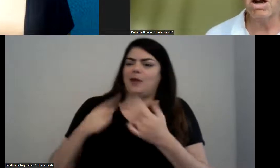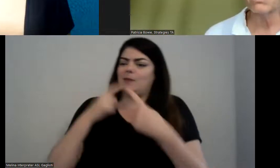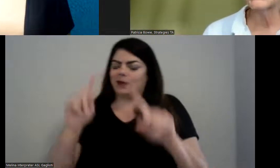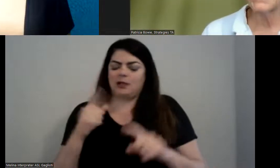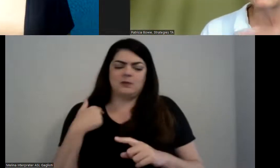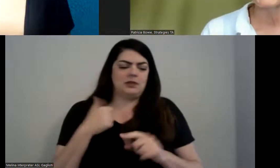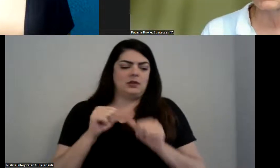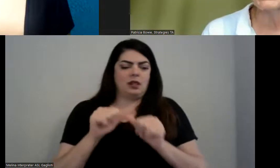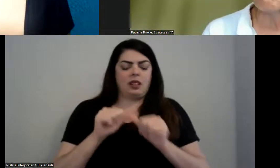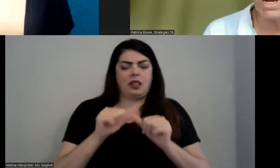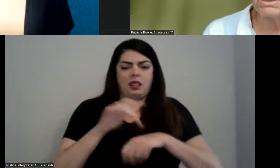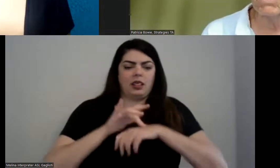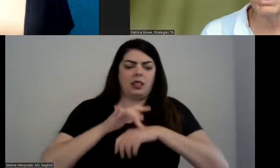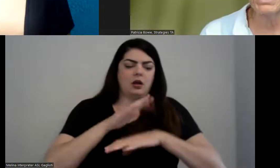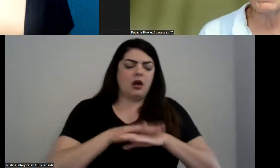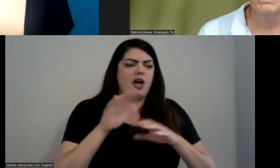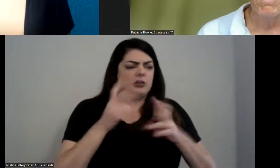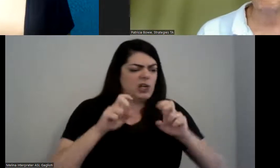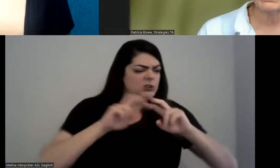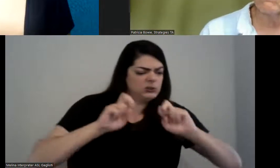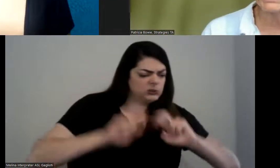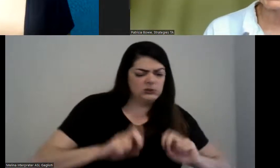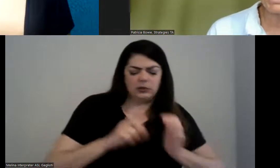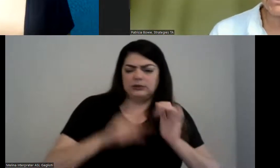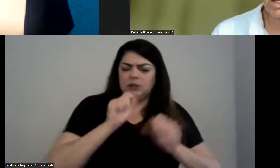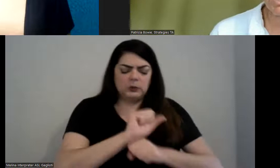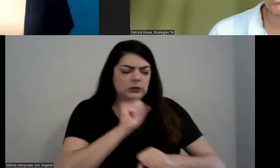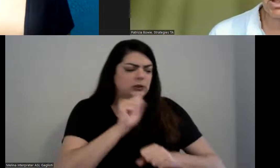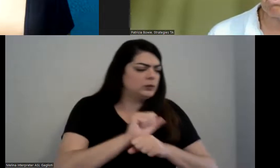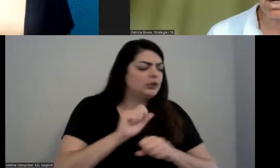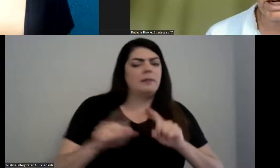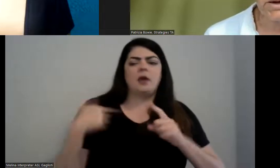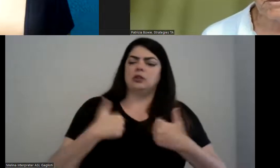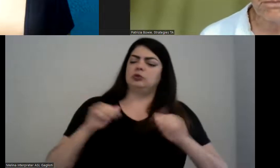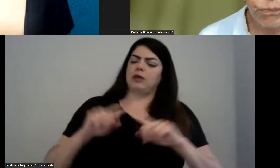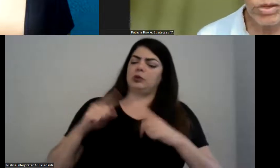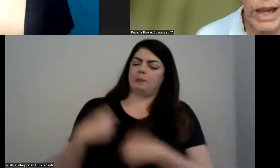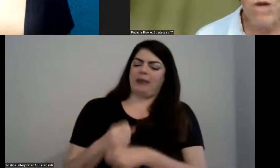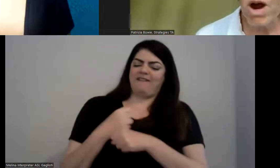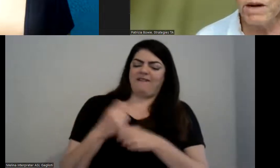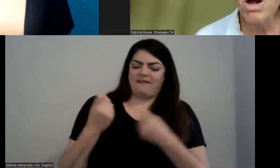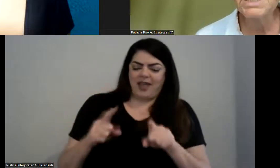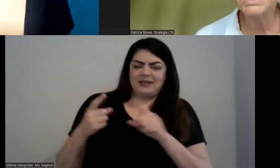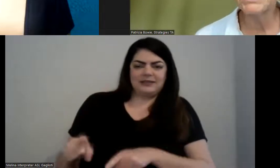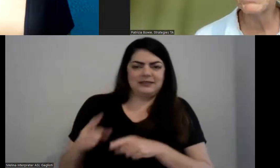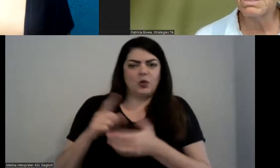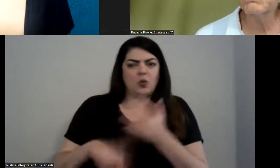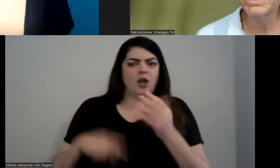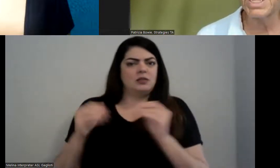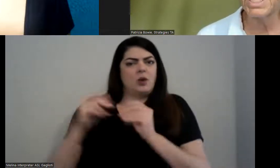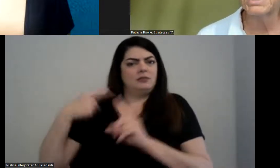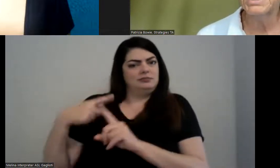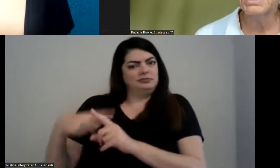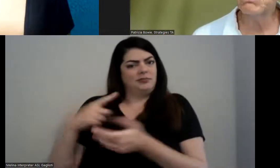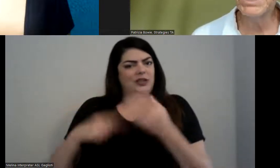work versus actually trying to magnify and manifest the things that are actually working. And why I wanted to start